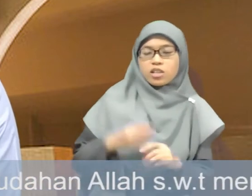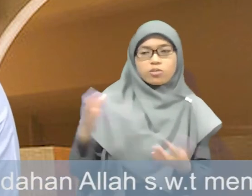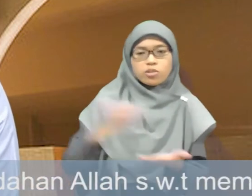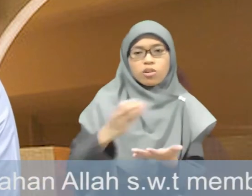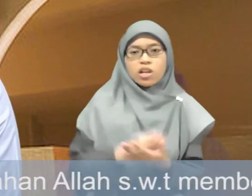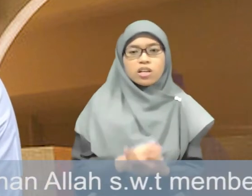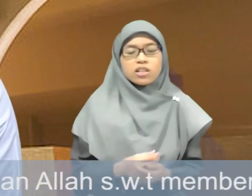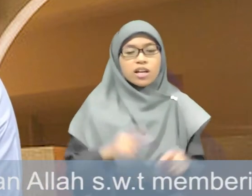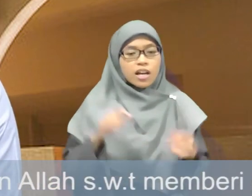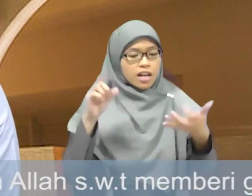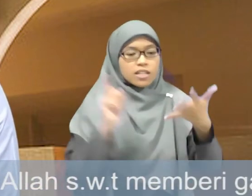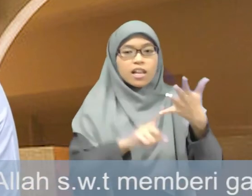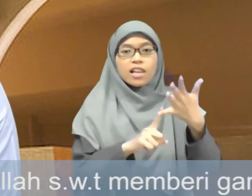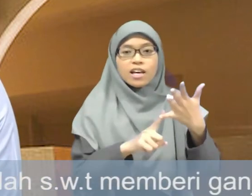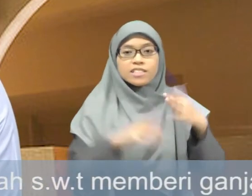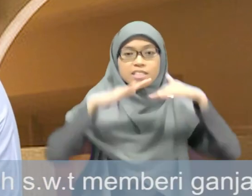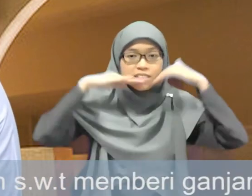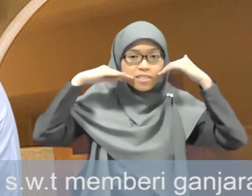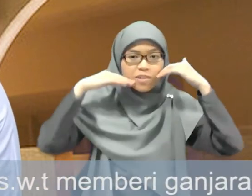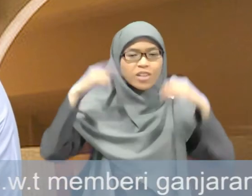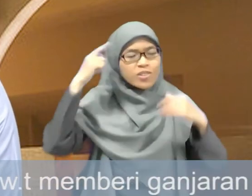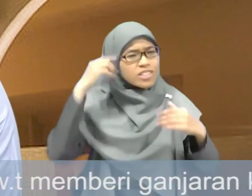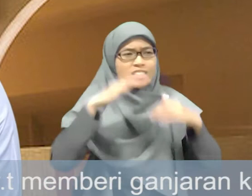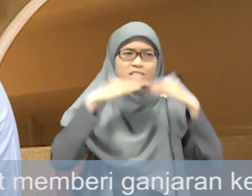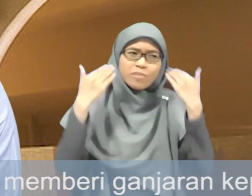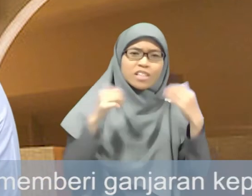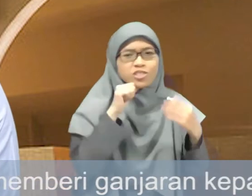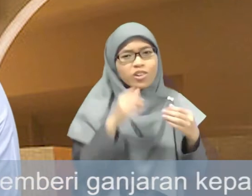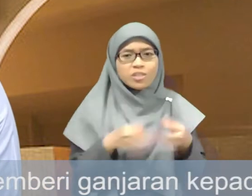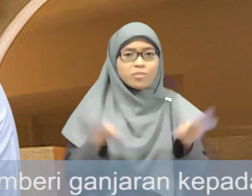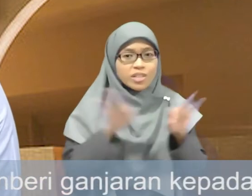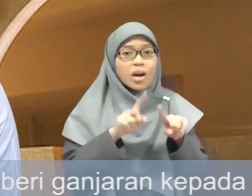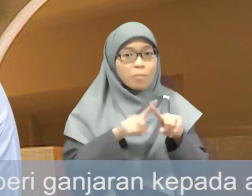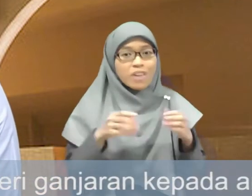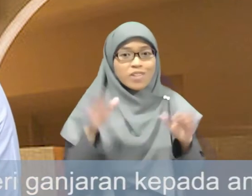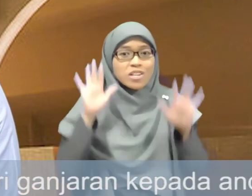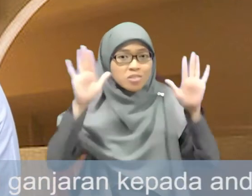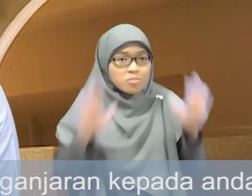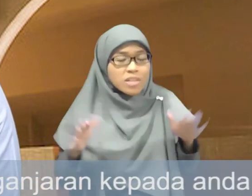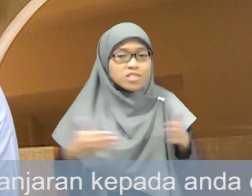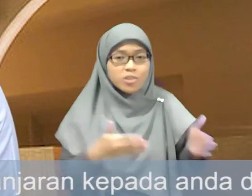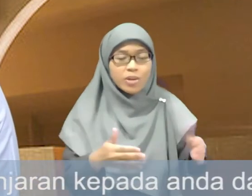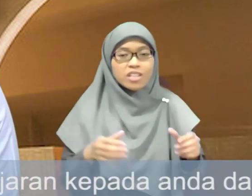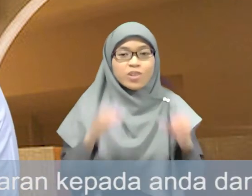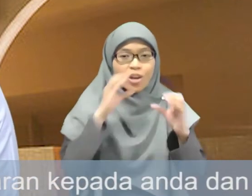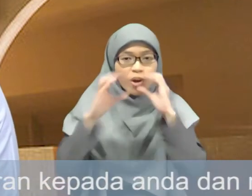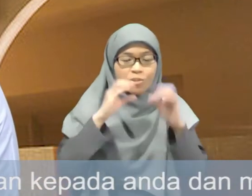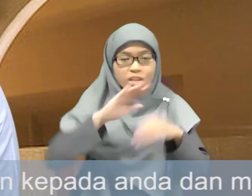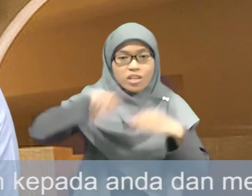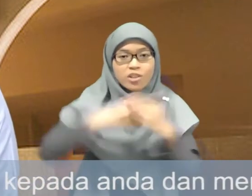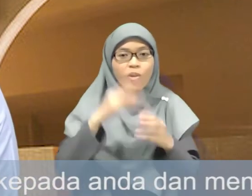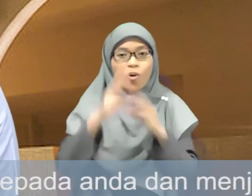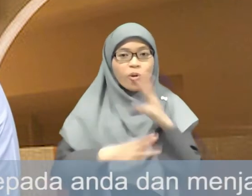And lastly, smile. We often underestimate the power of a smile, as it is a form of communication that is